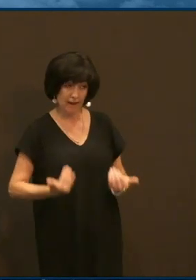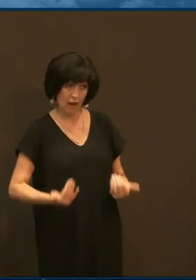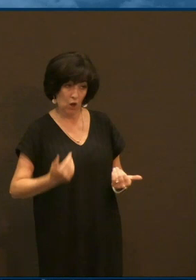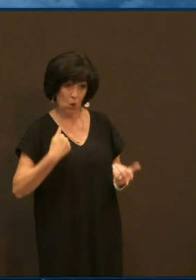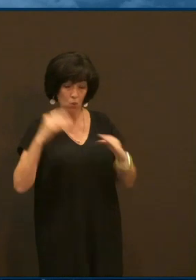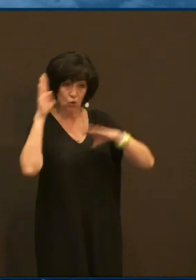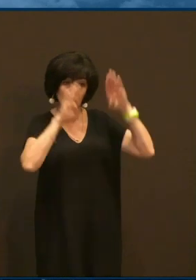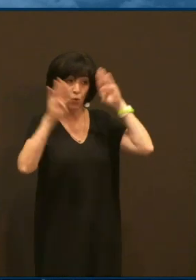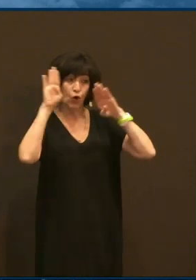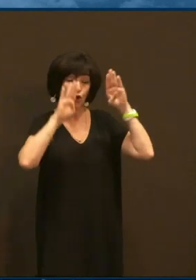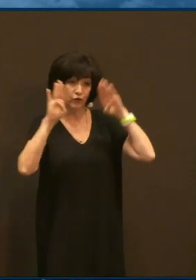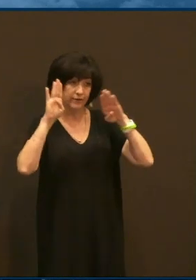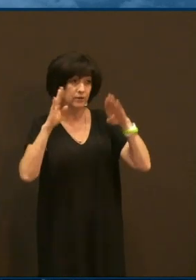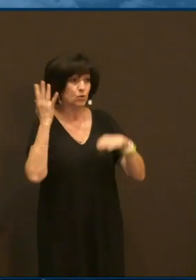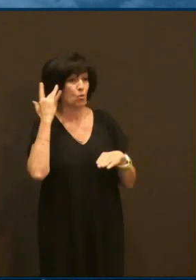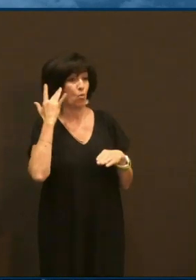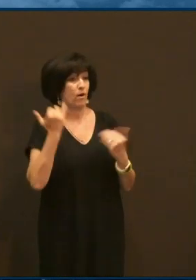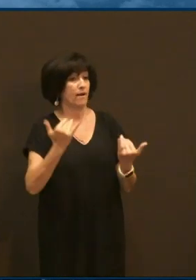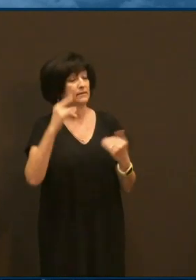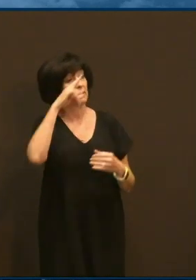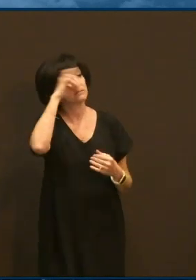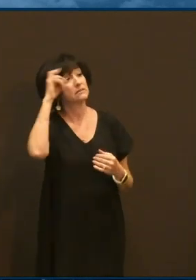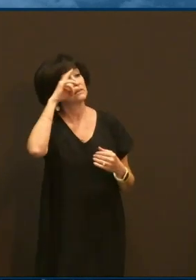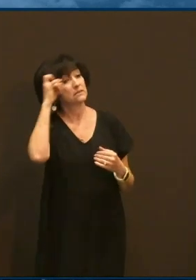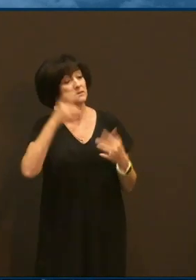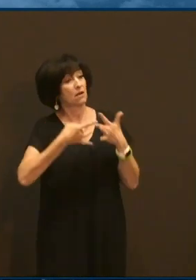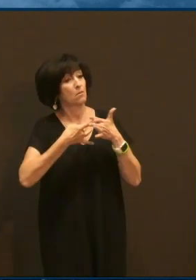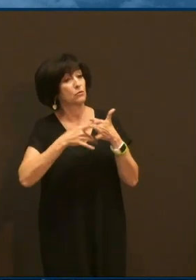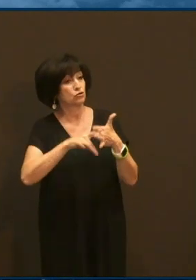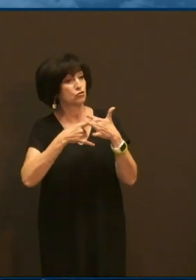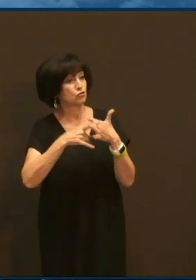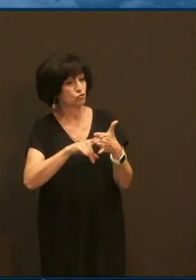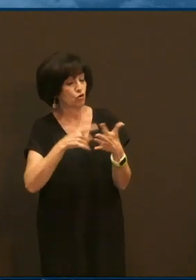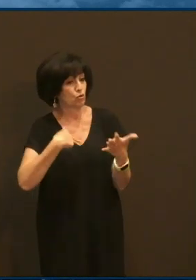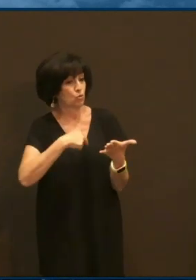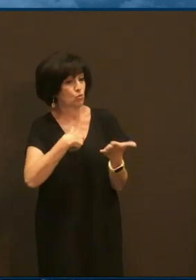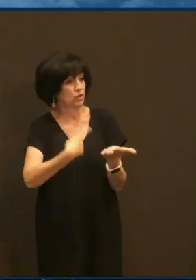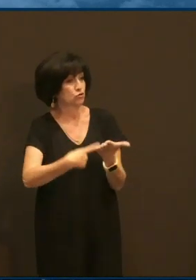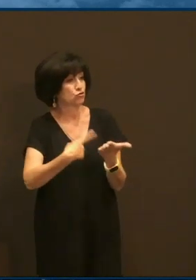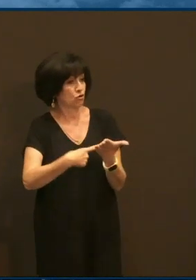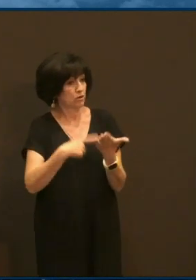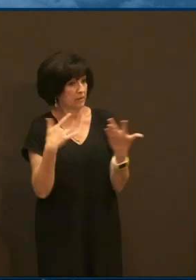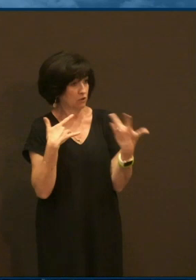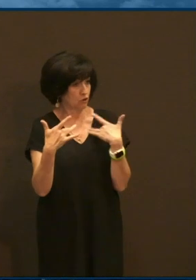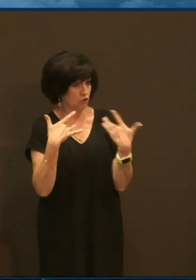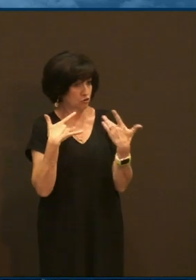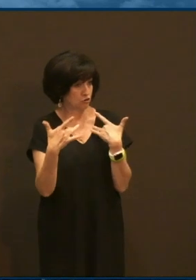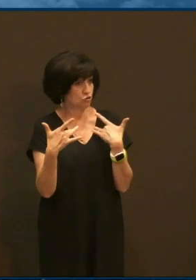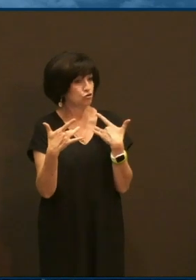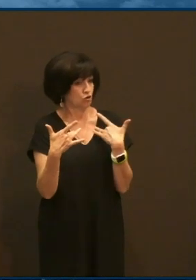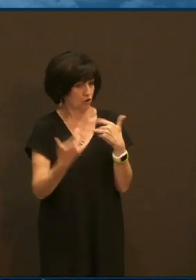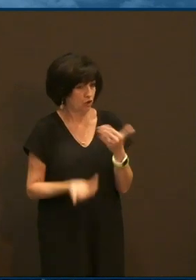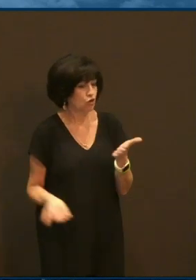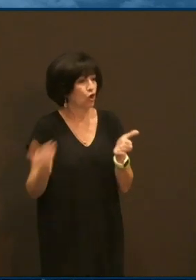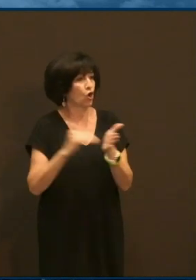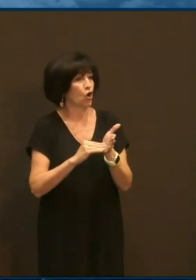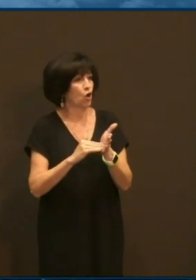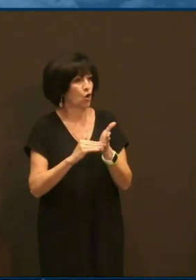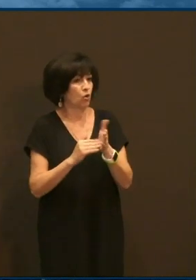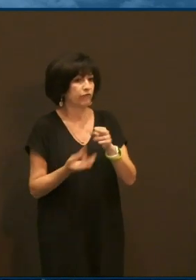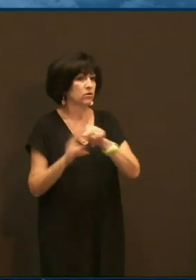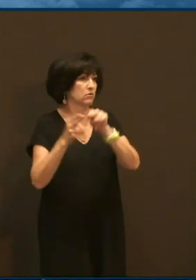lot about, most of what we've talked about at this press briefing is concerns about a resurgence